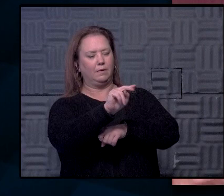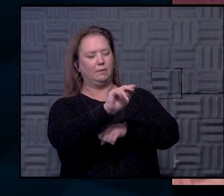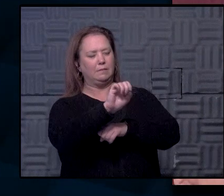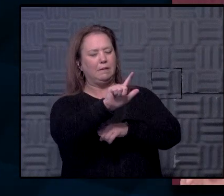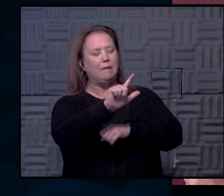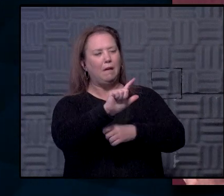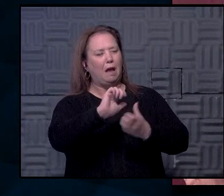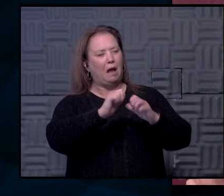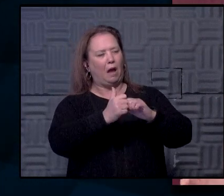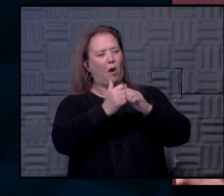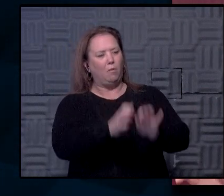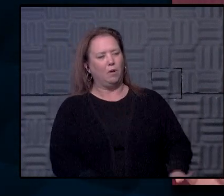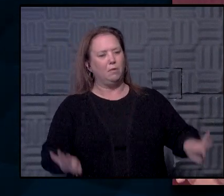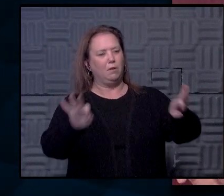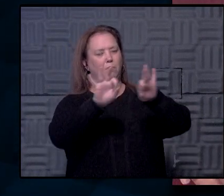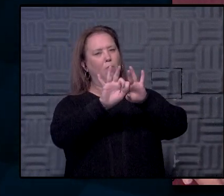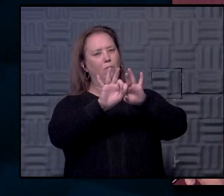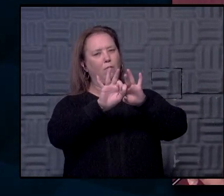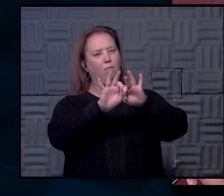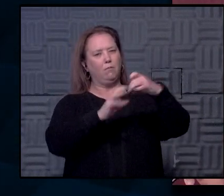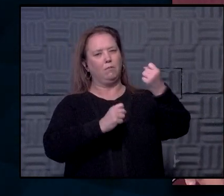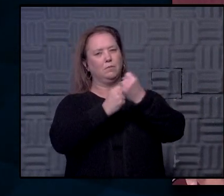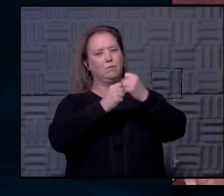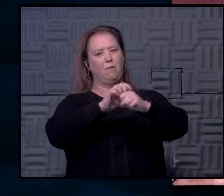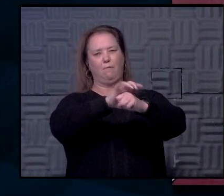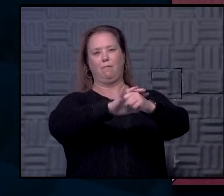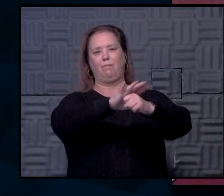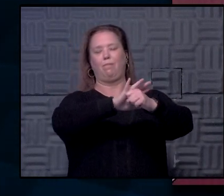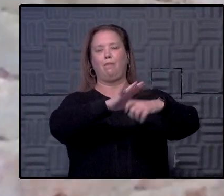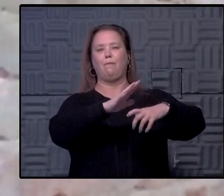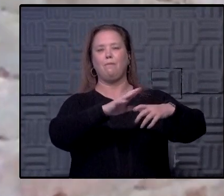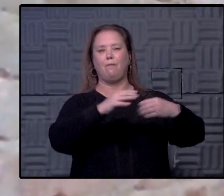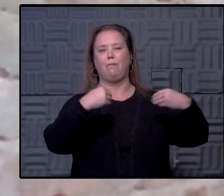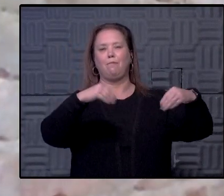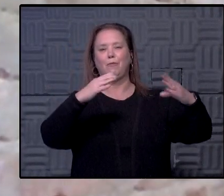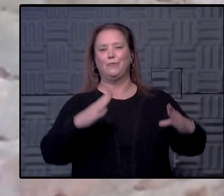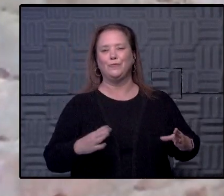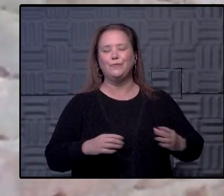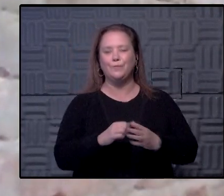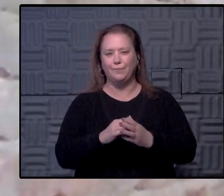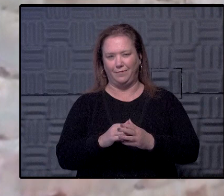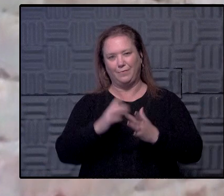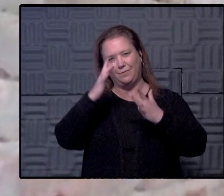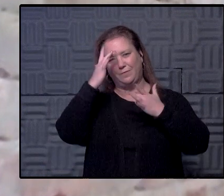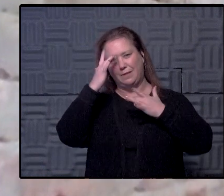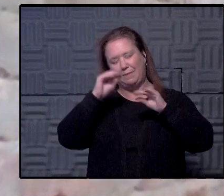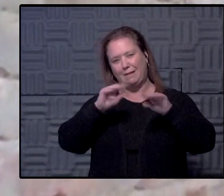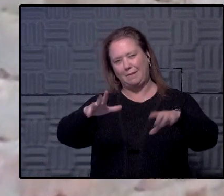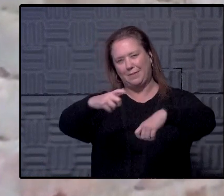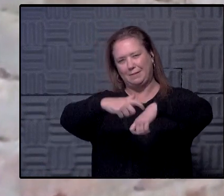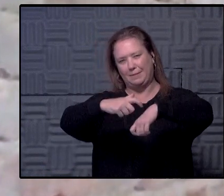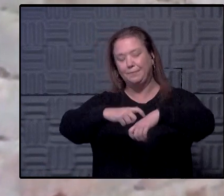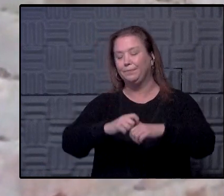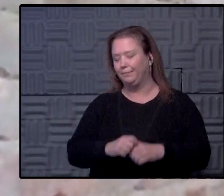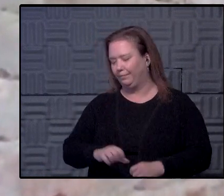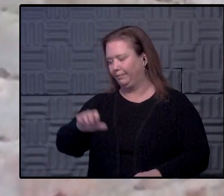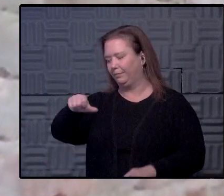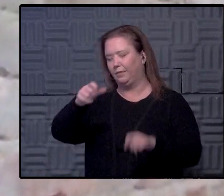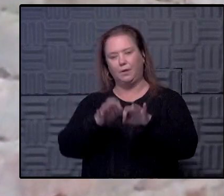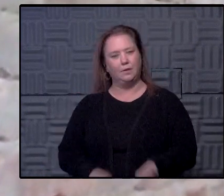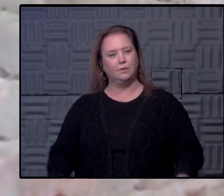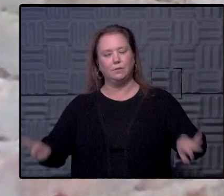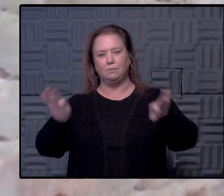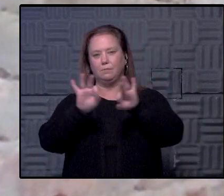it for us to support local merchants during this pandemic? I think it's absolutely critical, especially during this time. We know that